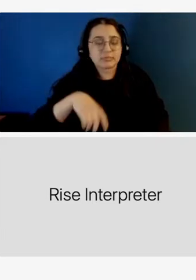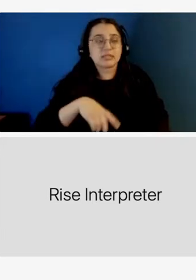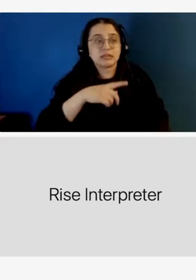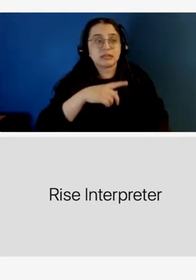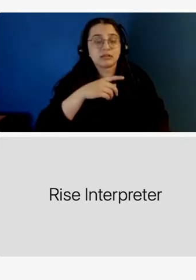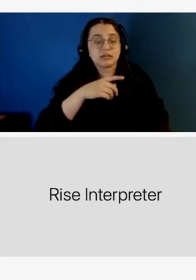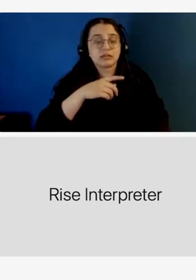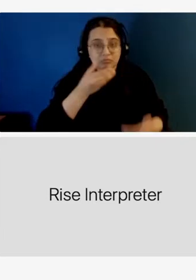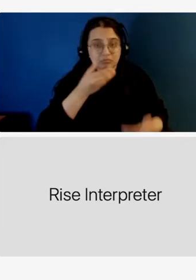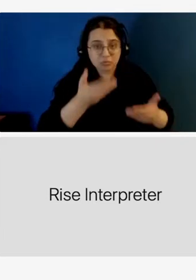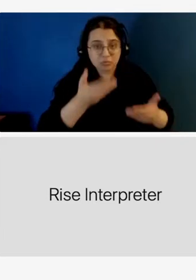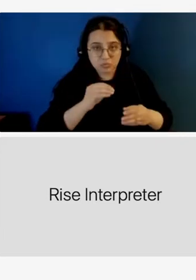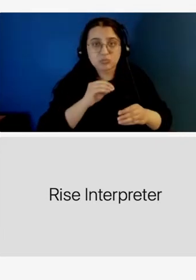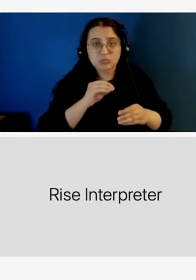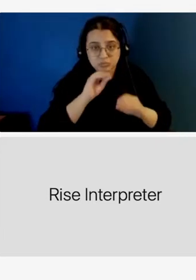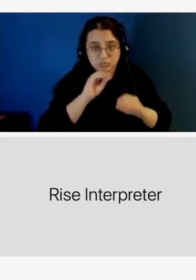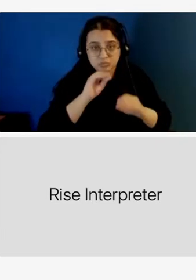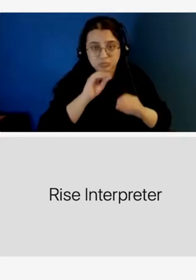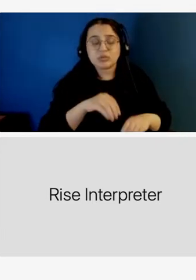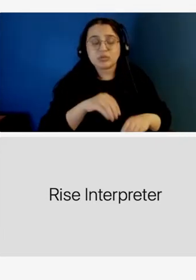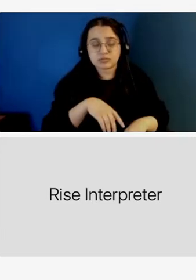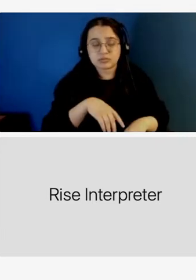and Board Member Ibarra,